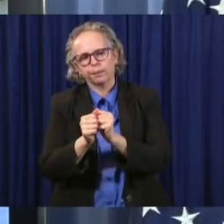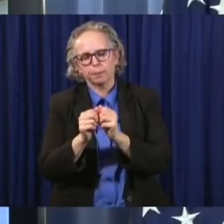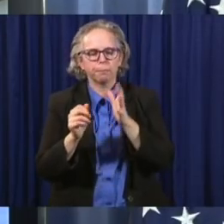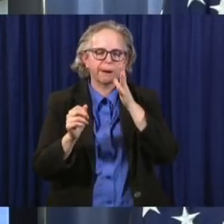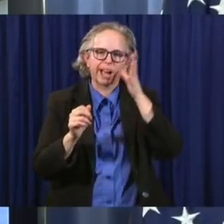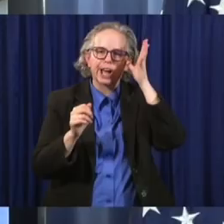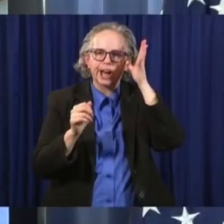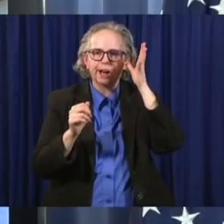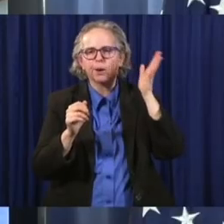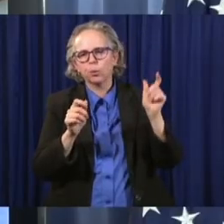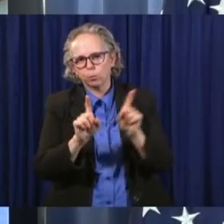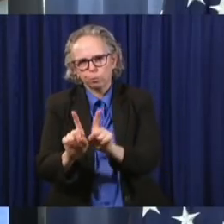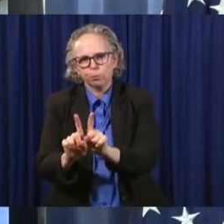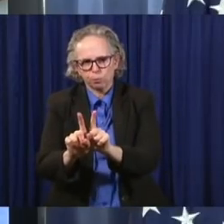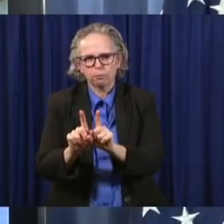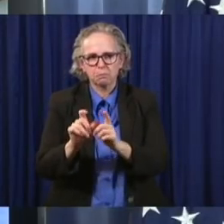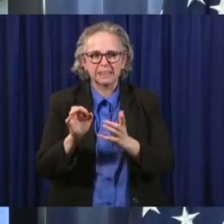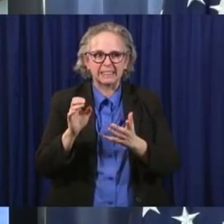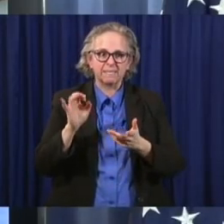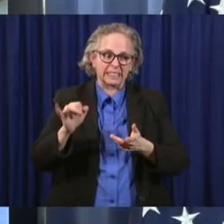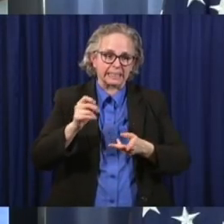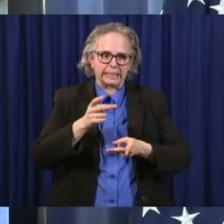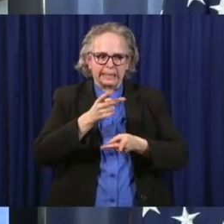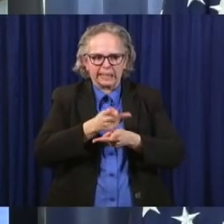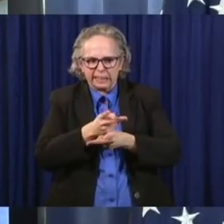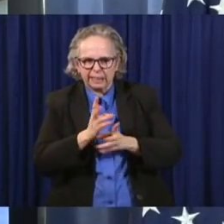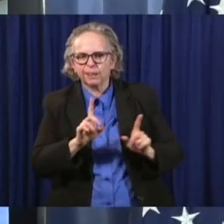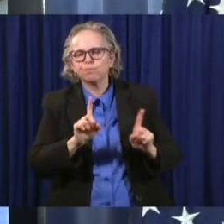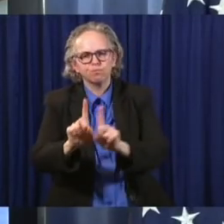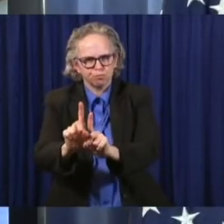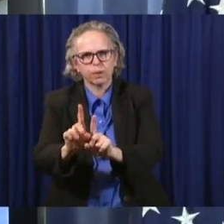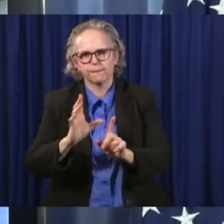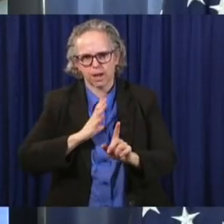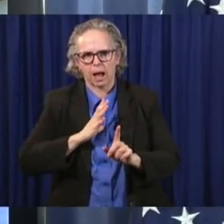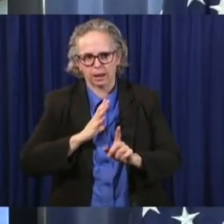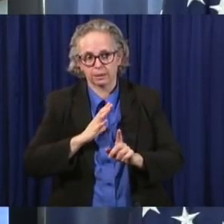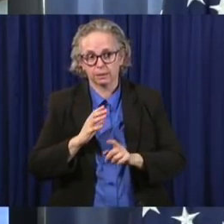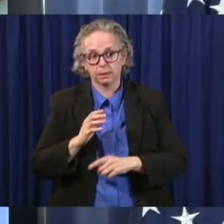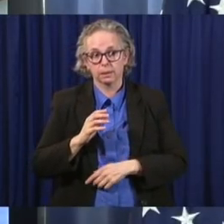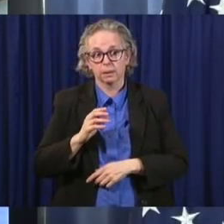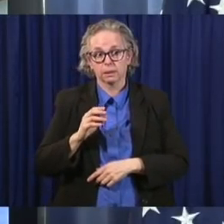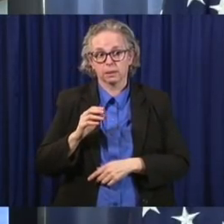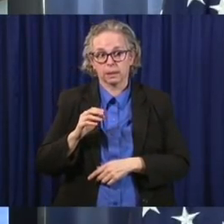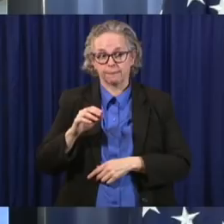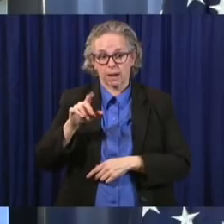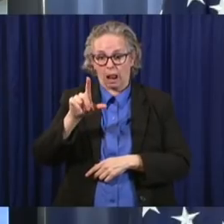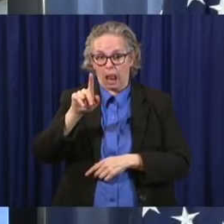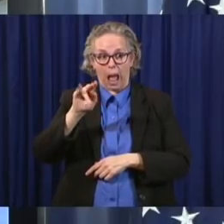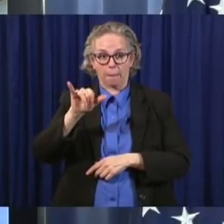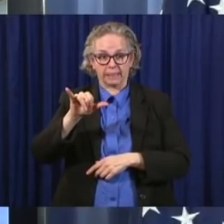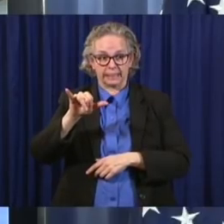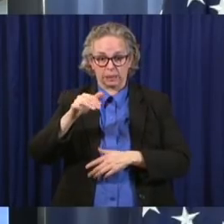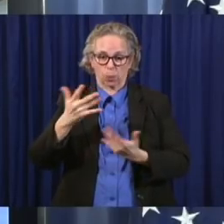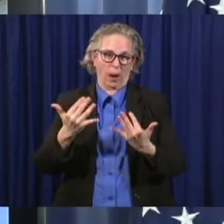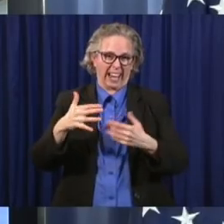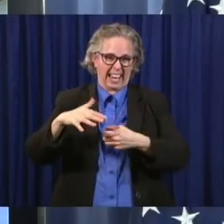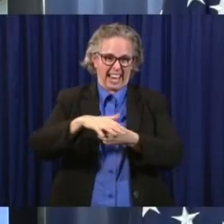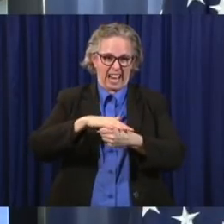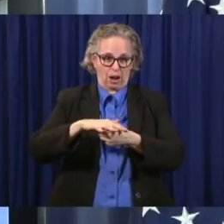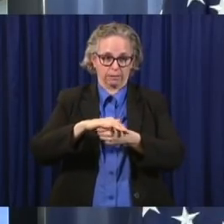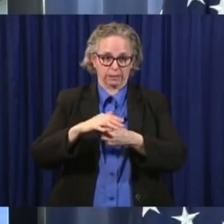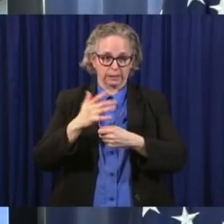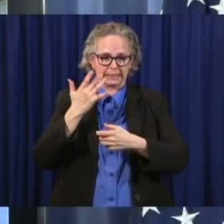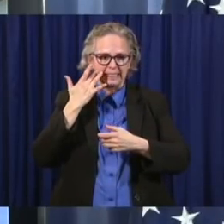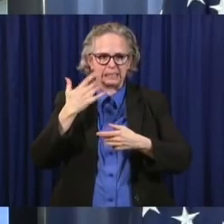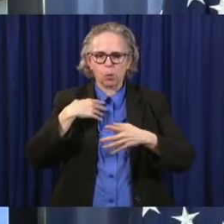a caregiver with them. And if they have a lobby or a waiting area, you're going to see the markings or social distancing